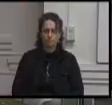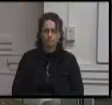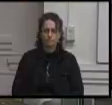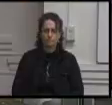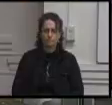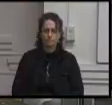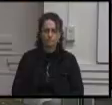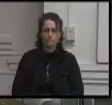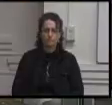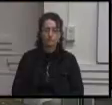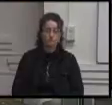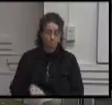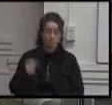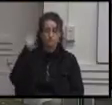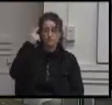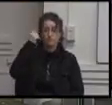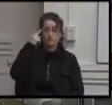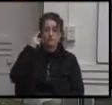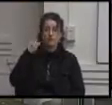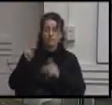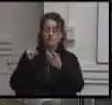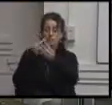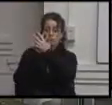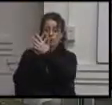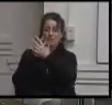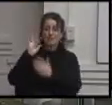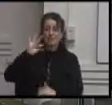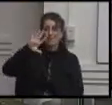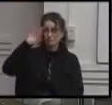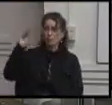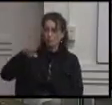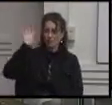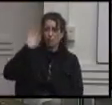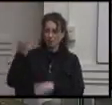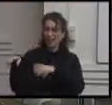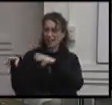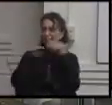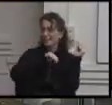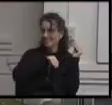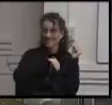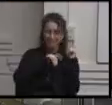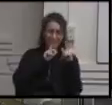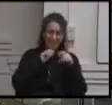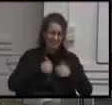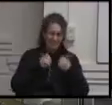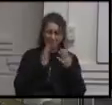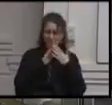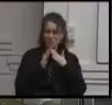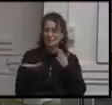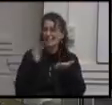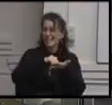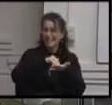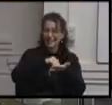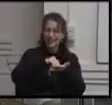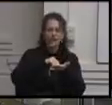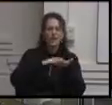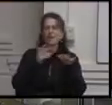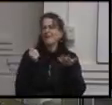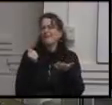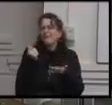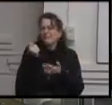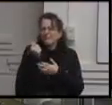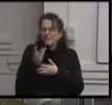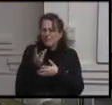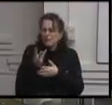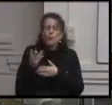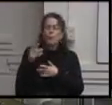who have been incarcerated will be returning to the community at some time. There are a few people like mass murderers. I don't know if we have any